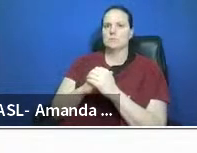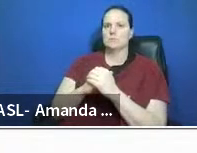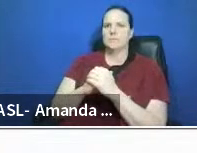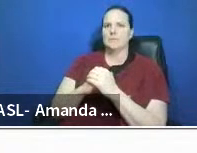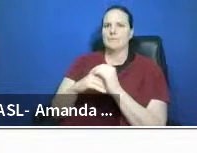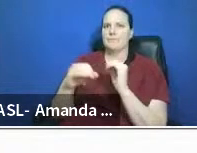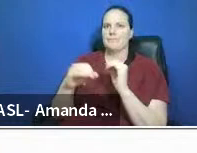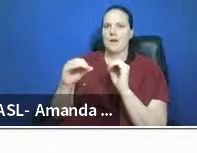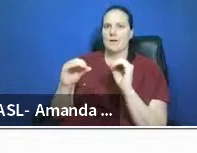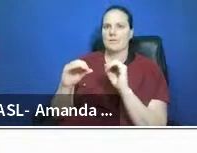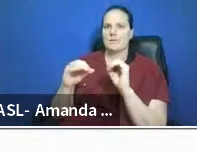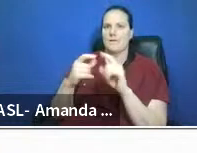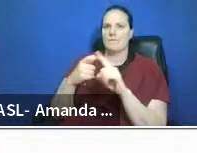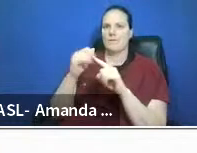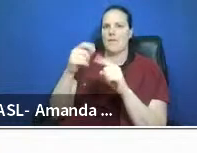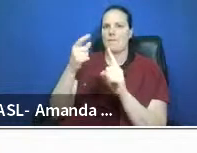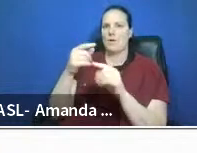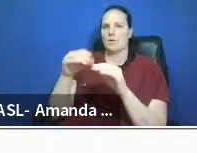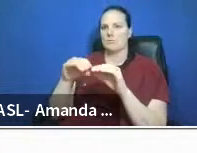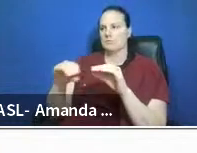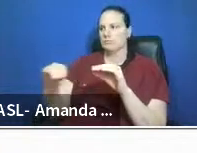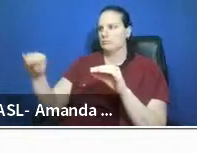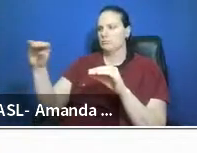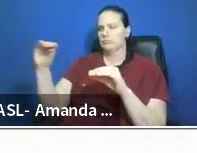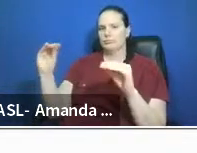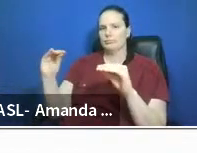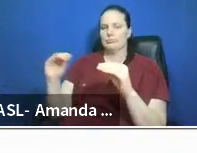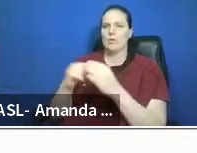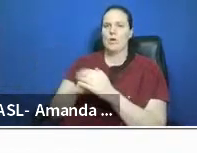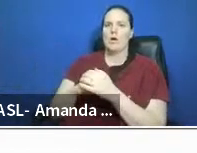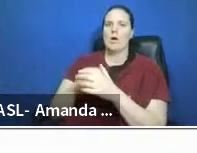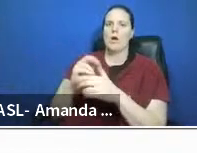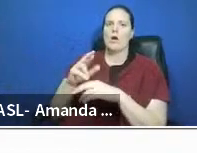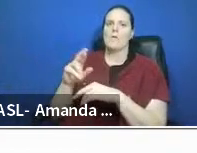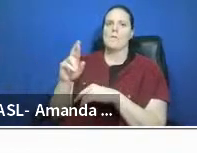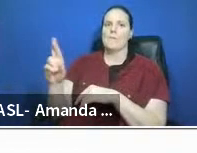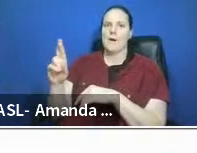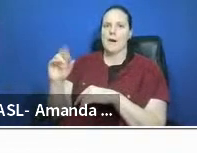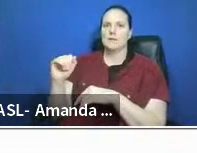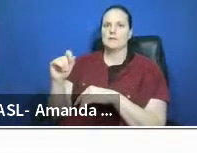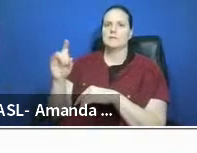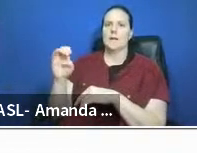none from that point. On the right side, you see